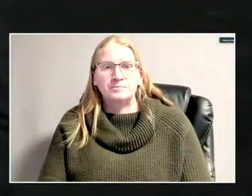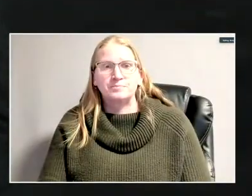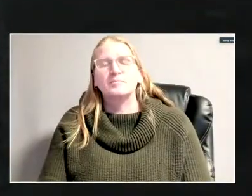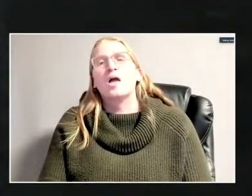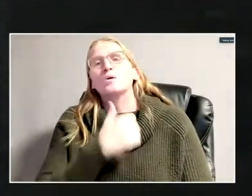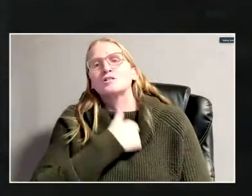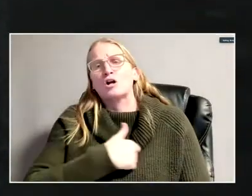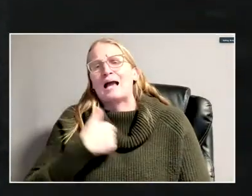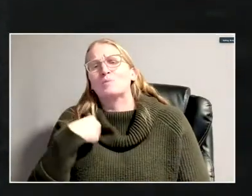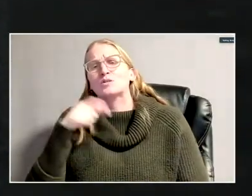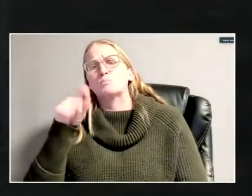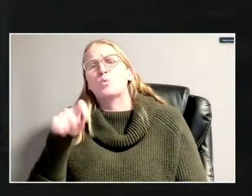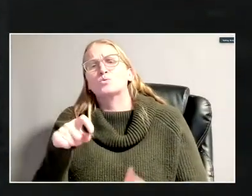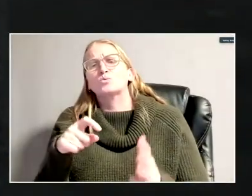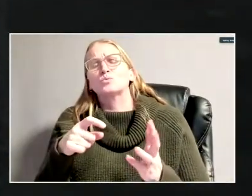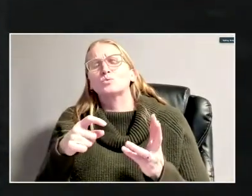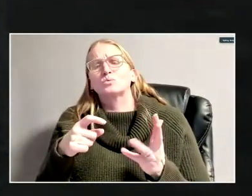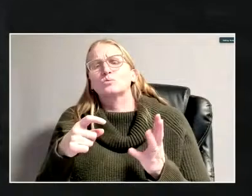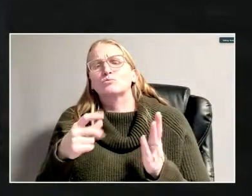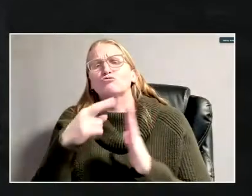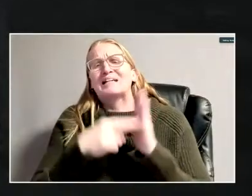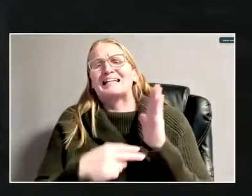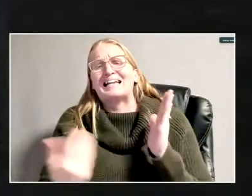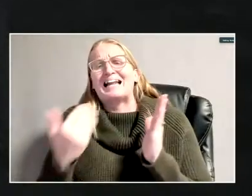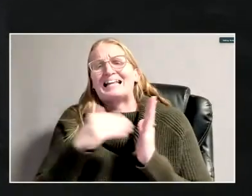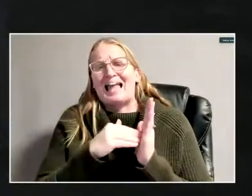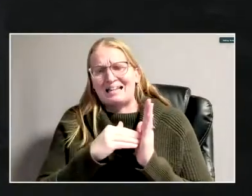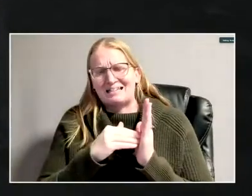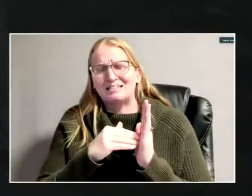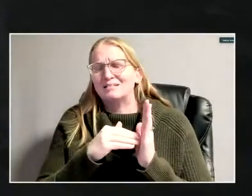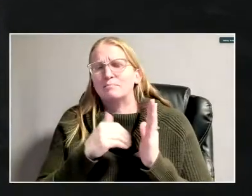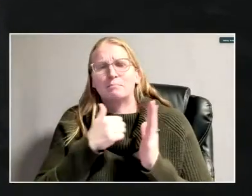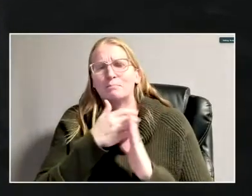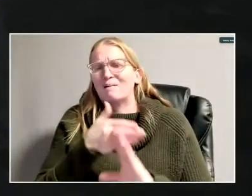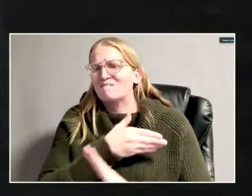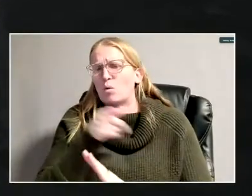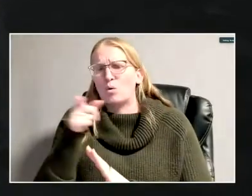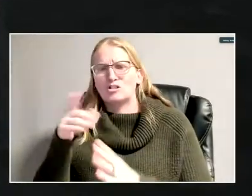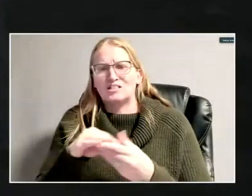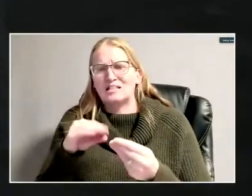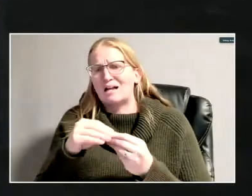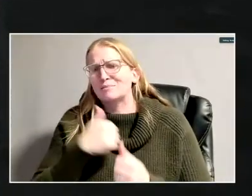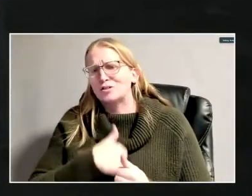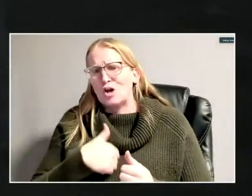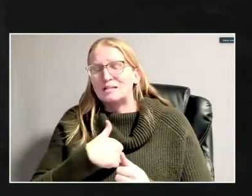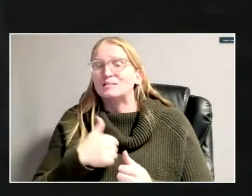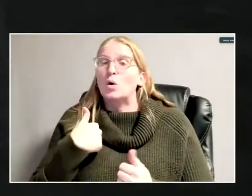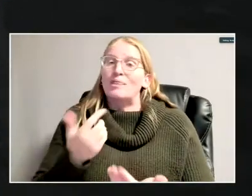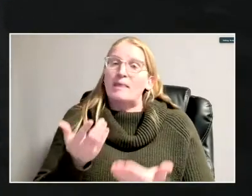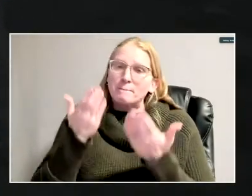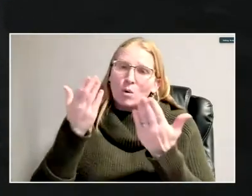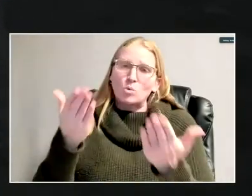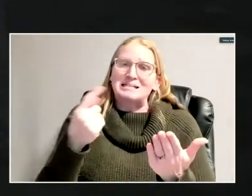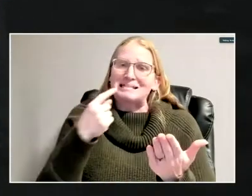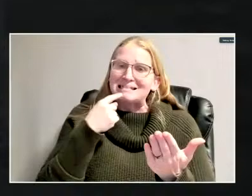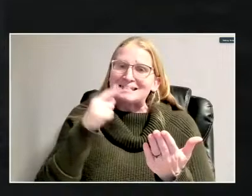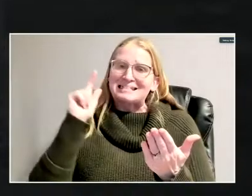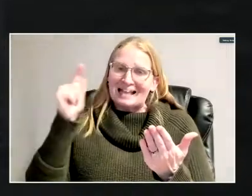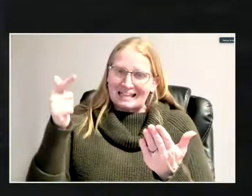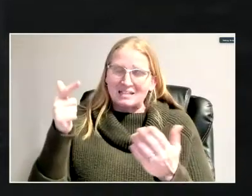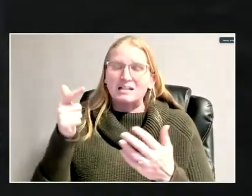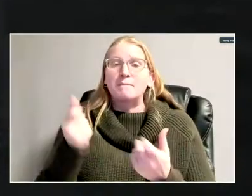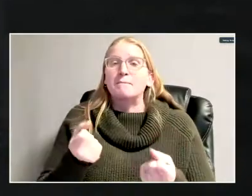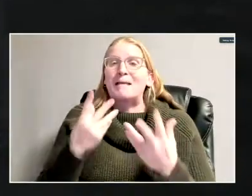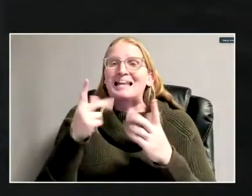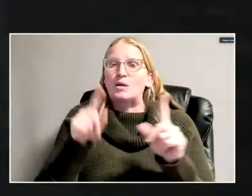again before Miss silbert spoke to it so the motion has been made and seconded that whereas many questions came up today pertaining to Robert's